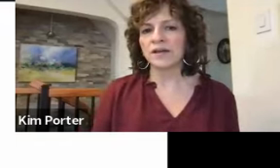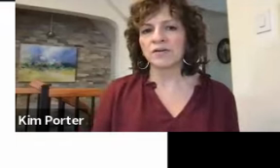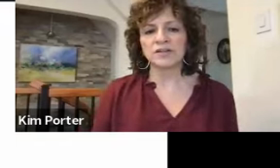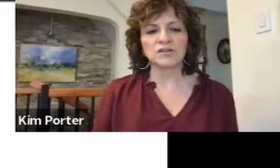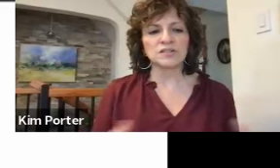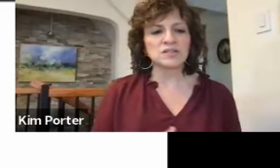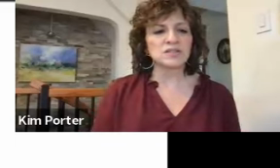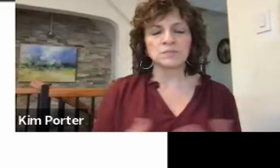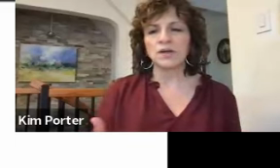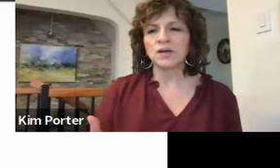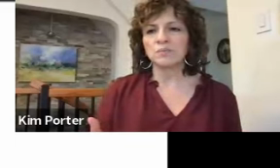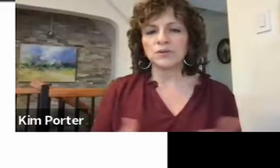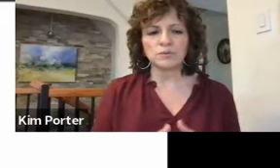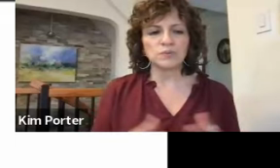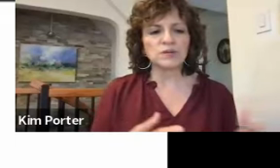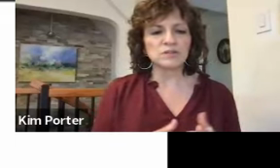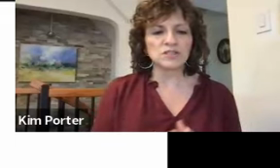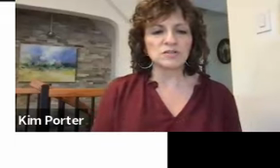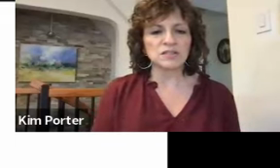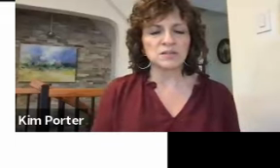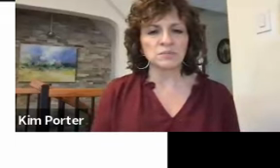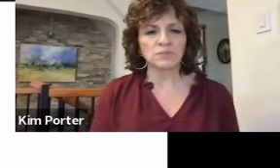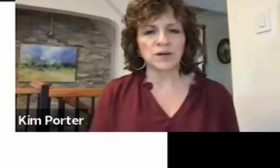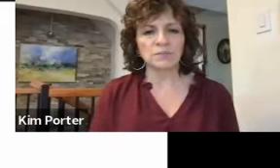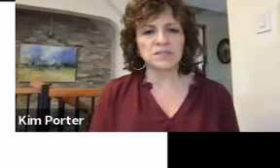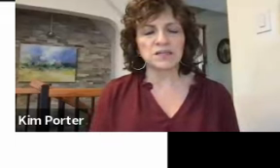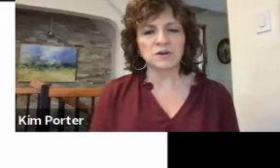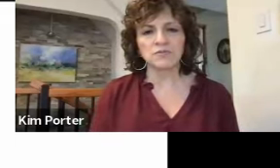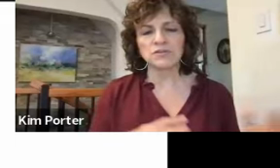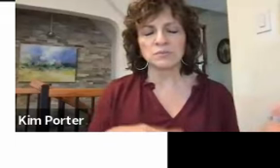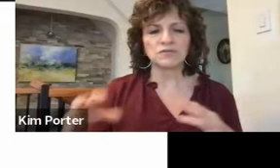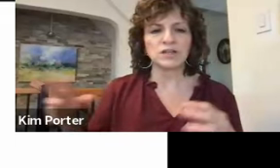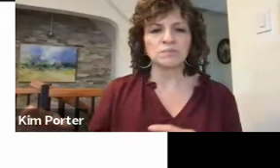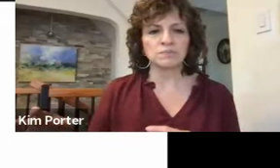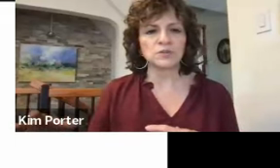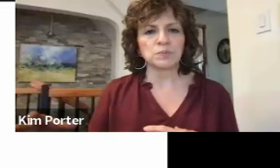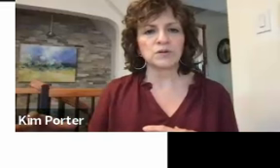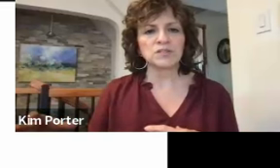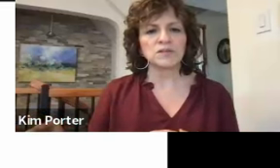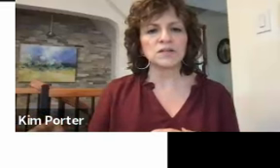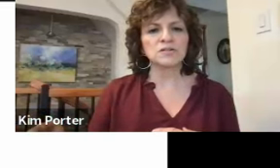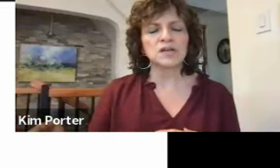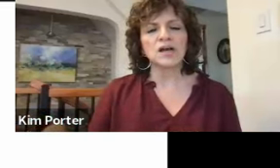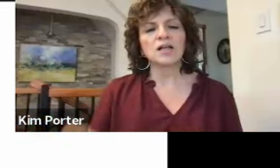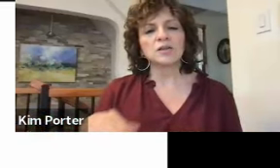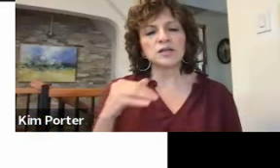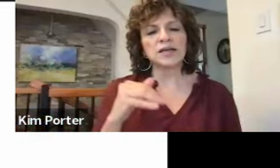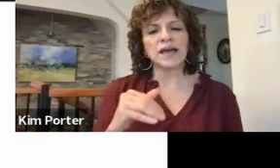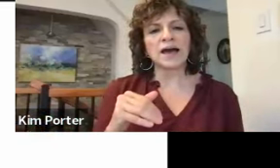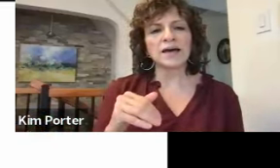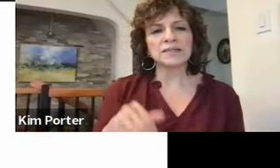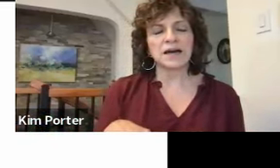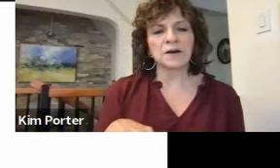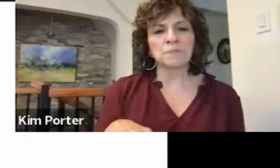opinion out there at adults? And this is some Pew Research Center did some studies over some different periods of years,